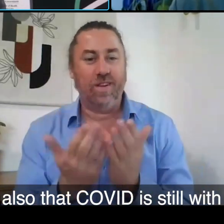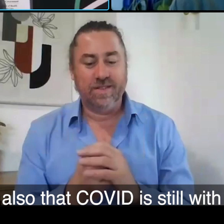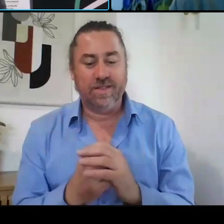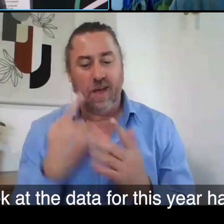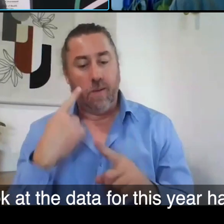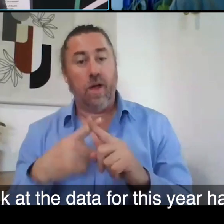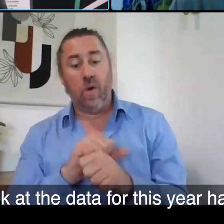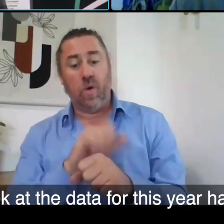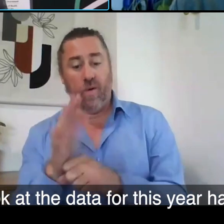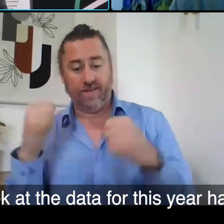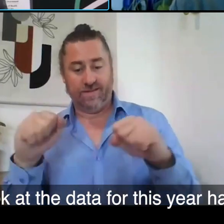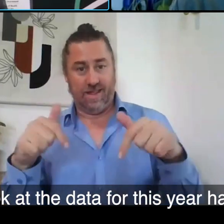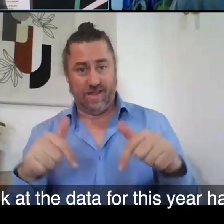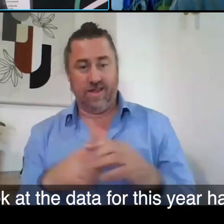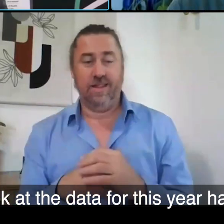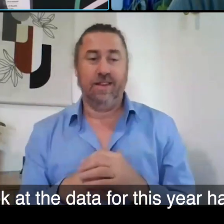with us. If we look at